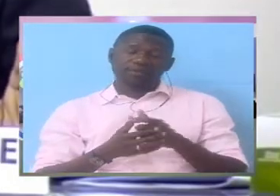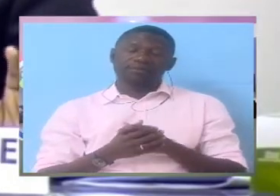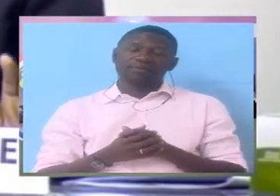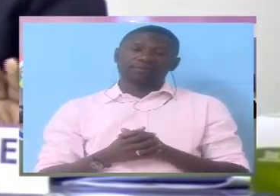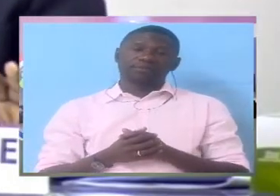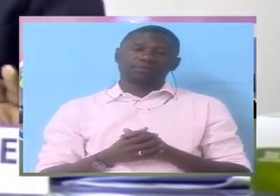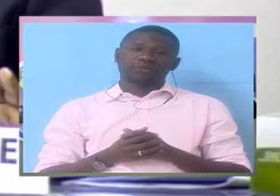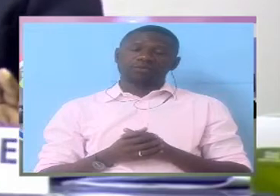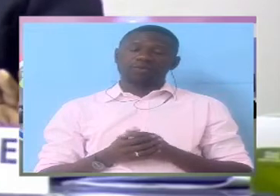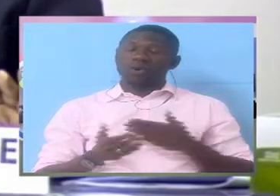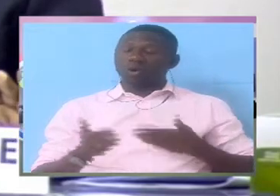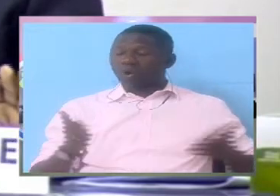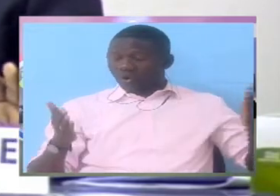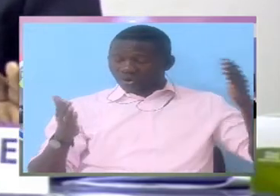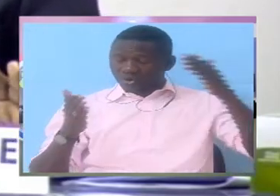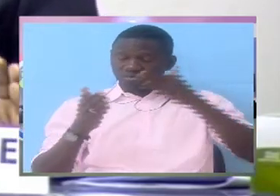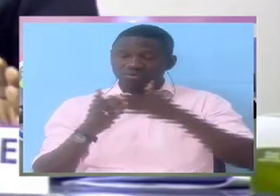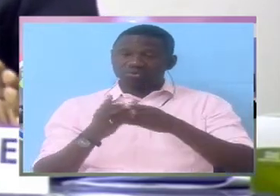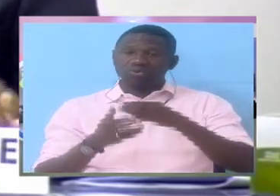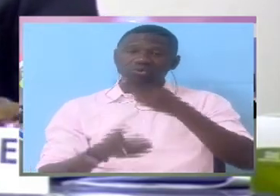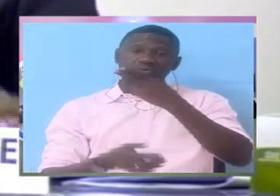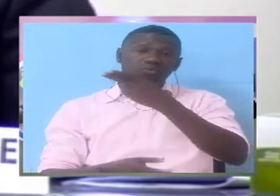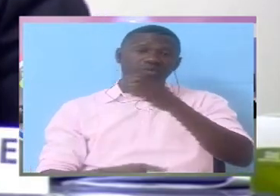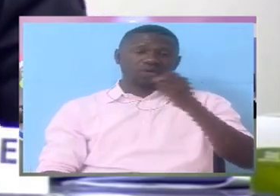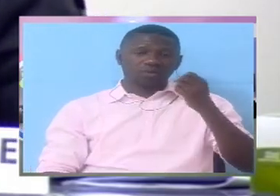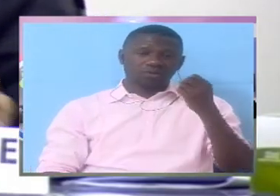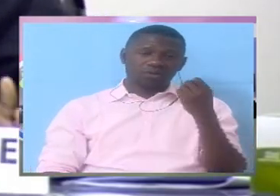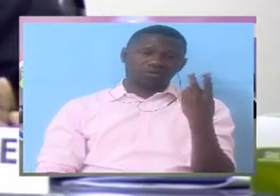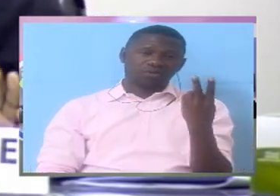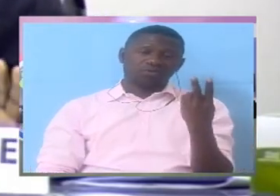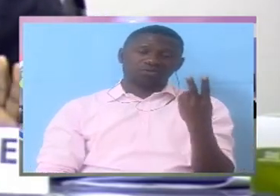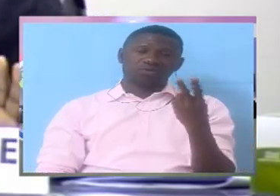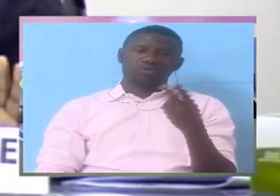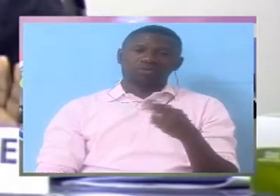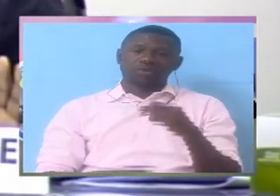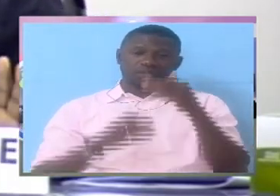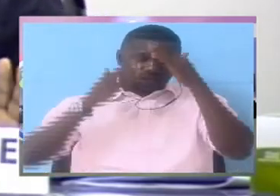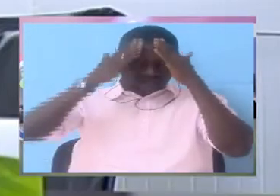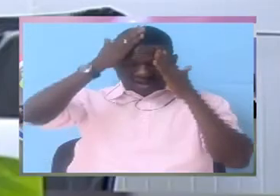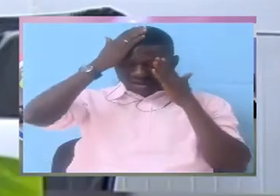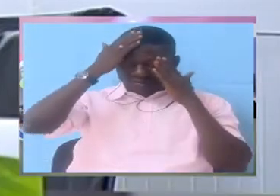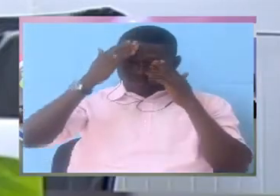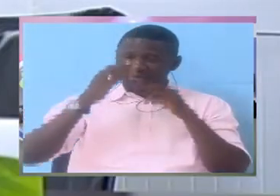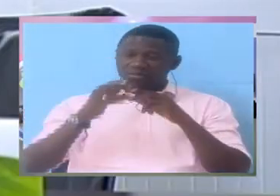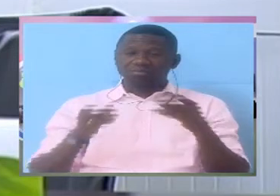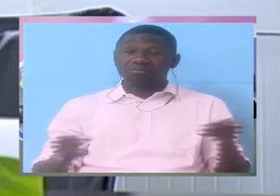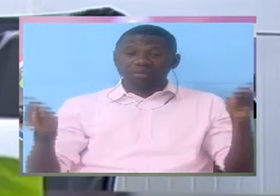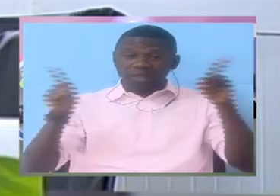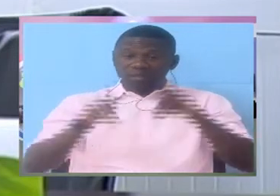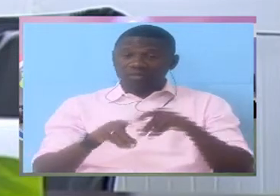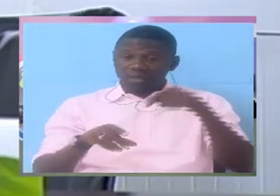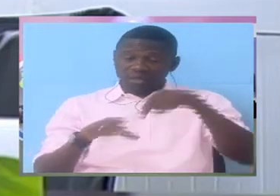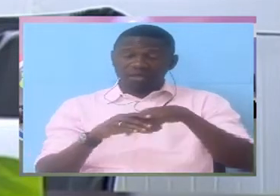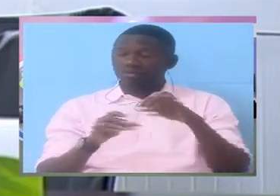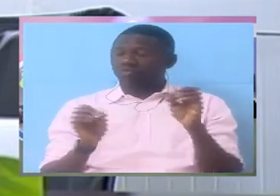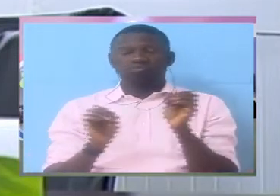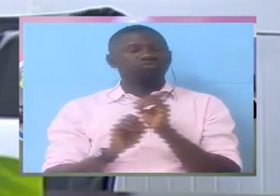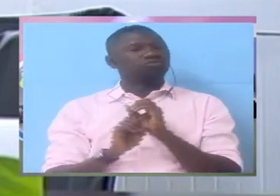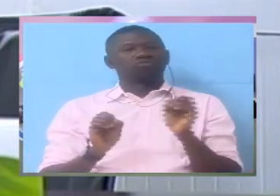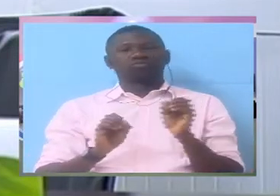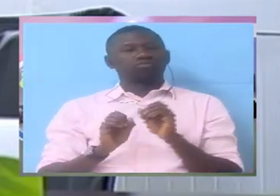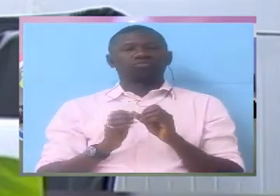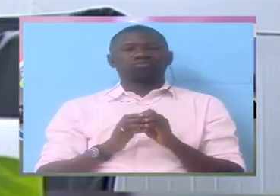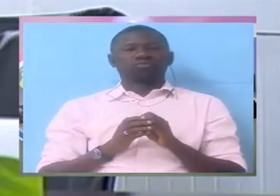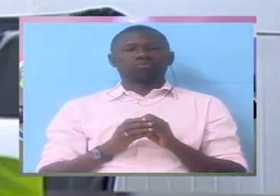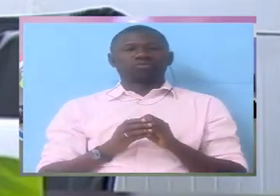2002. Kata abula 2002 sa wakono. The army rarely participated. Soja rolu la dabulo nying akono abuka